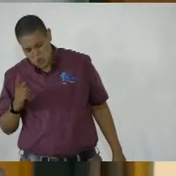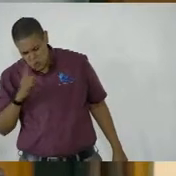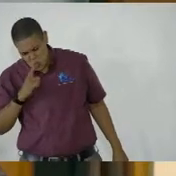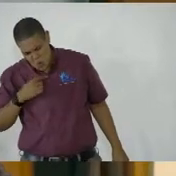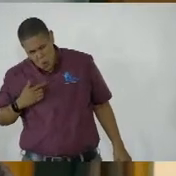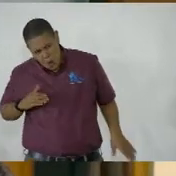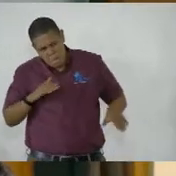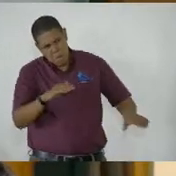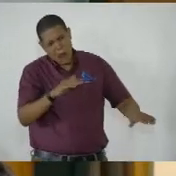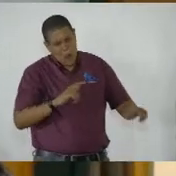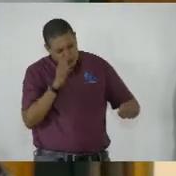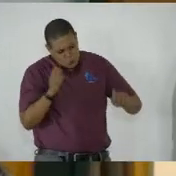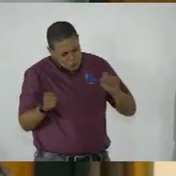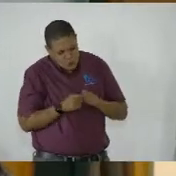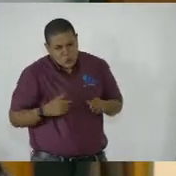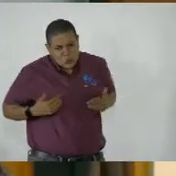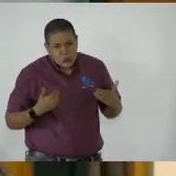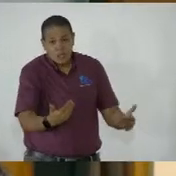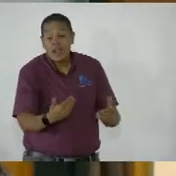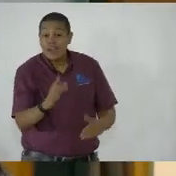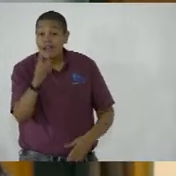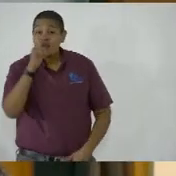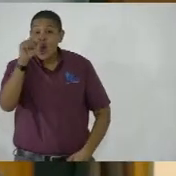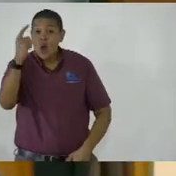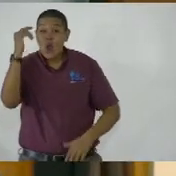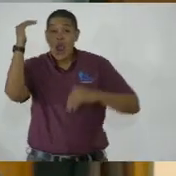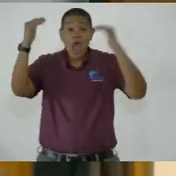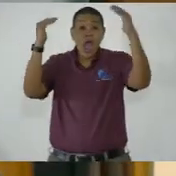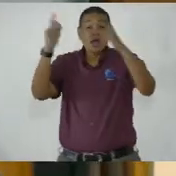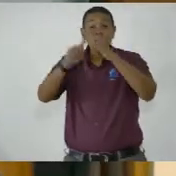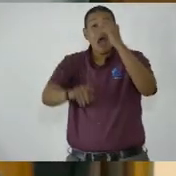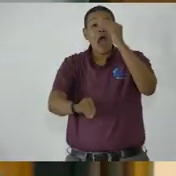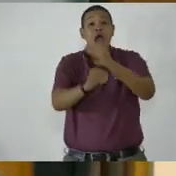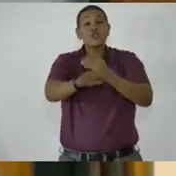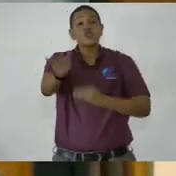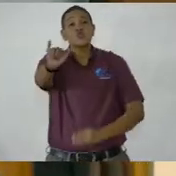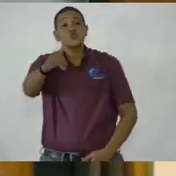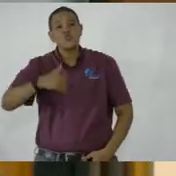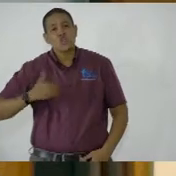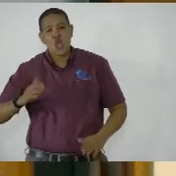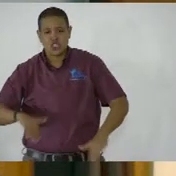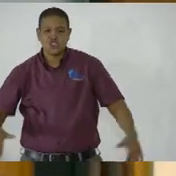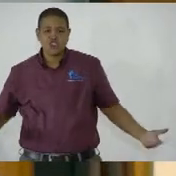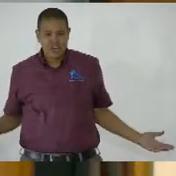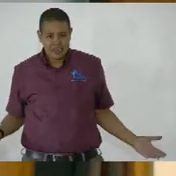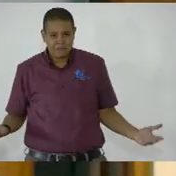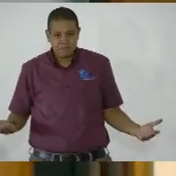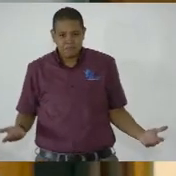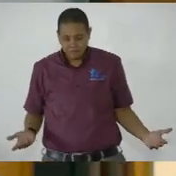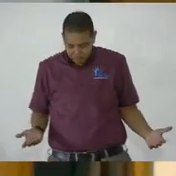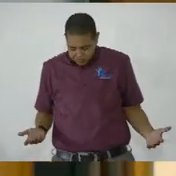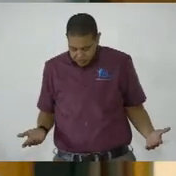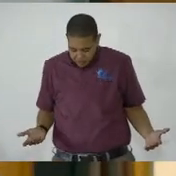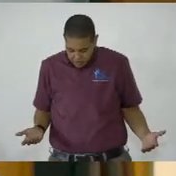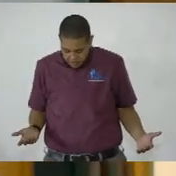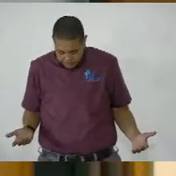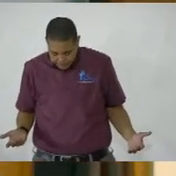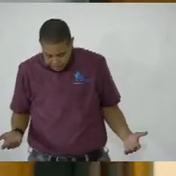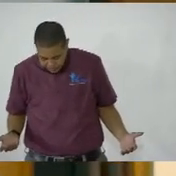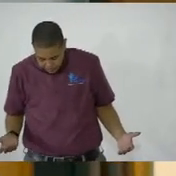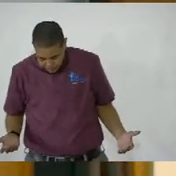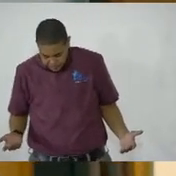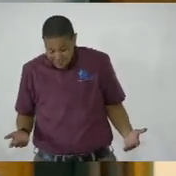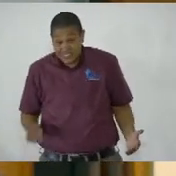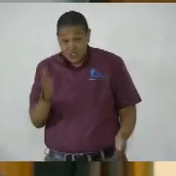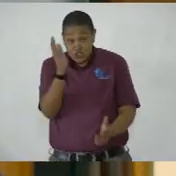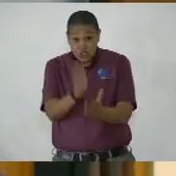only adults, Madam Speaker, but also young children. Madam Speaker, we have not stopped